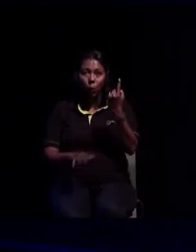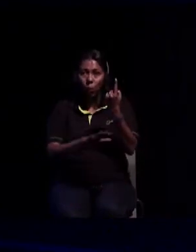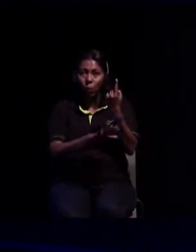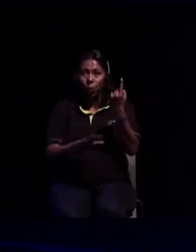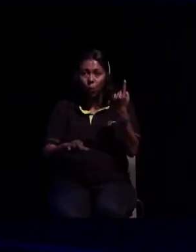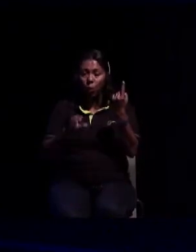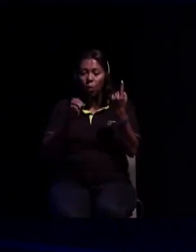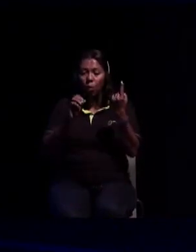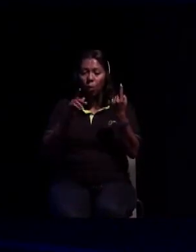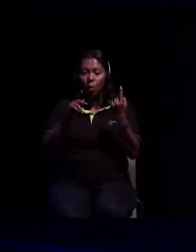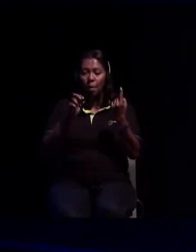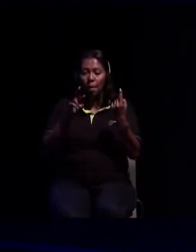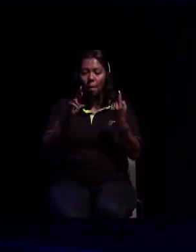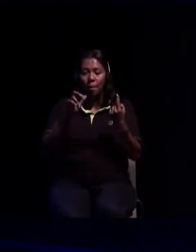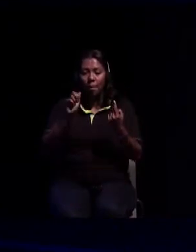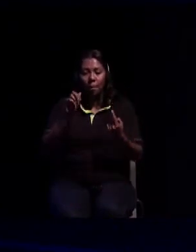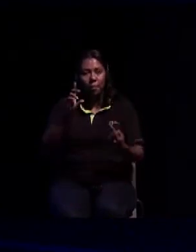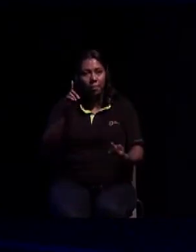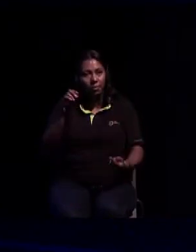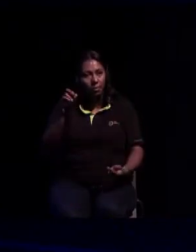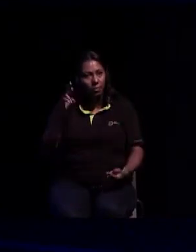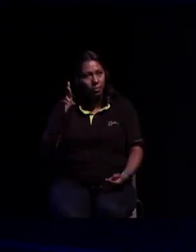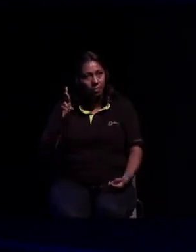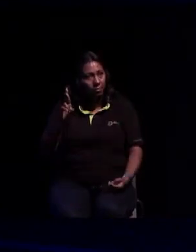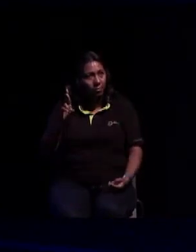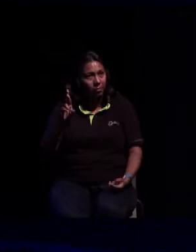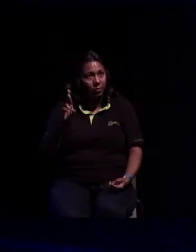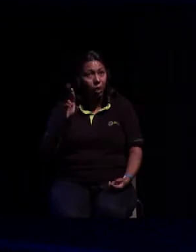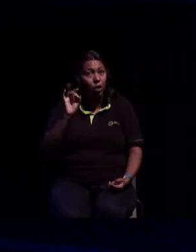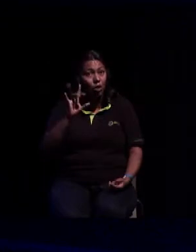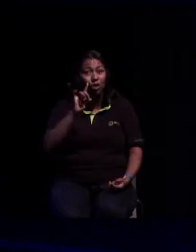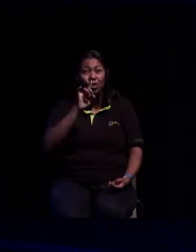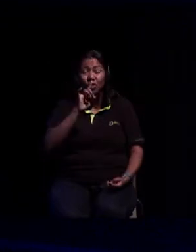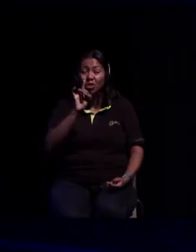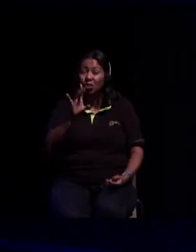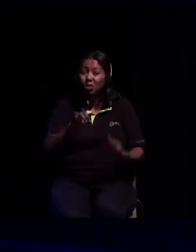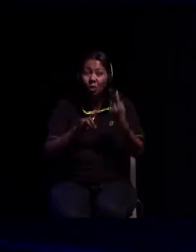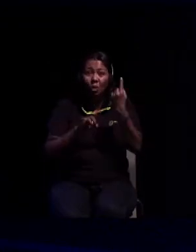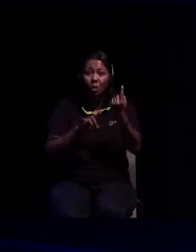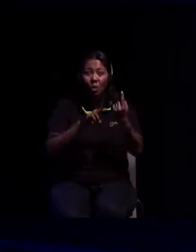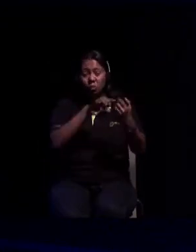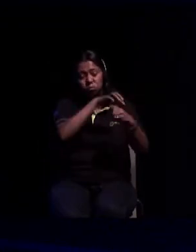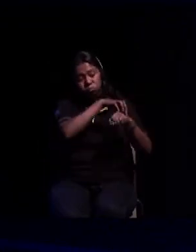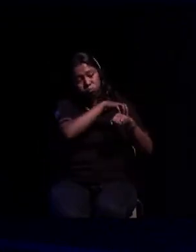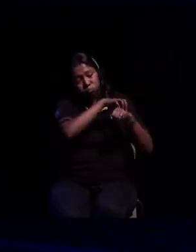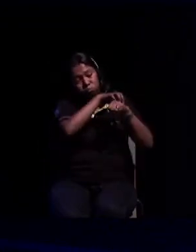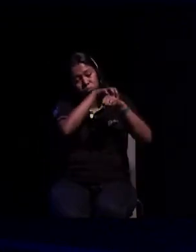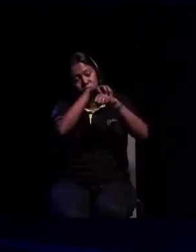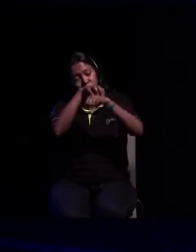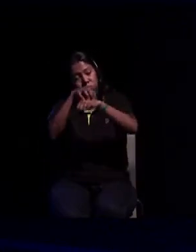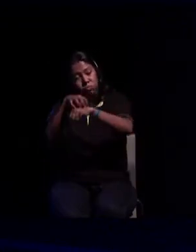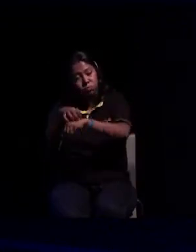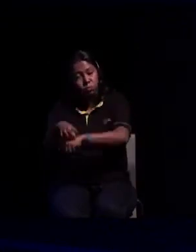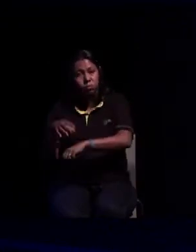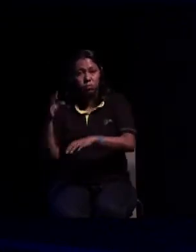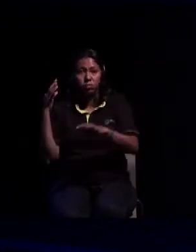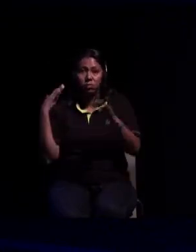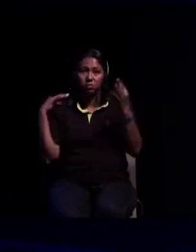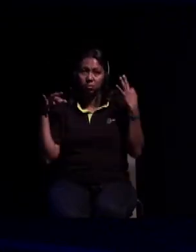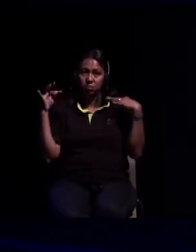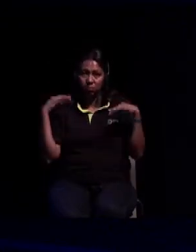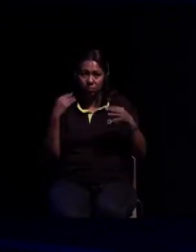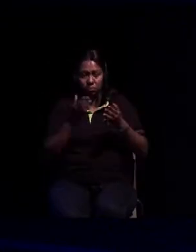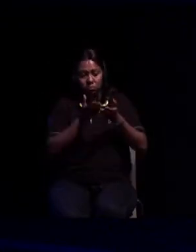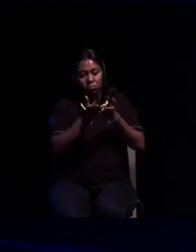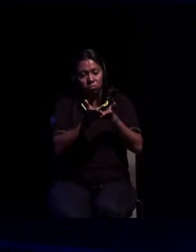a monopoly to take tourists to the island by this ferry and created vertical integrated tourism